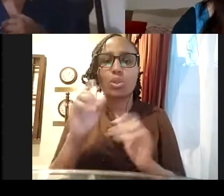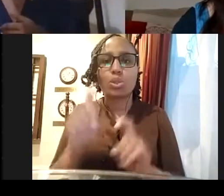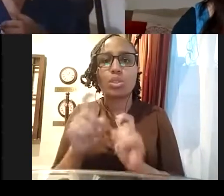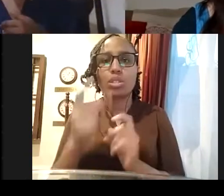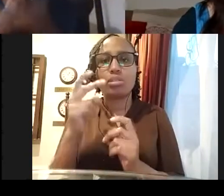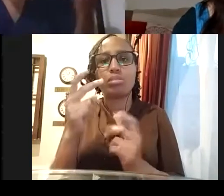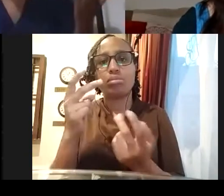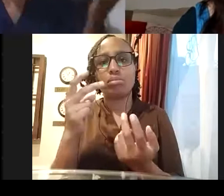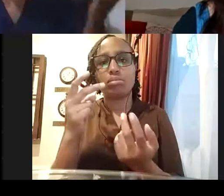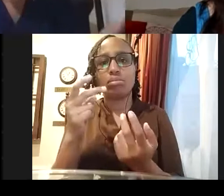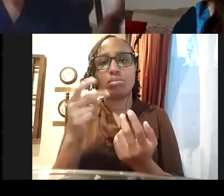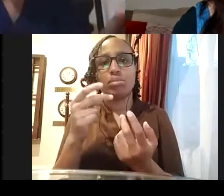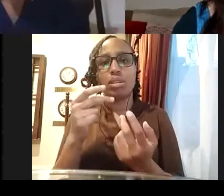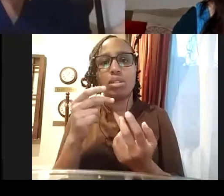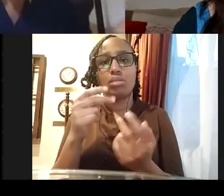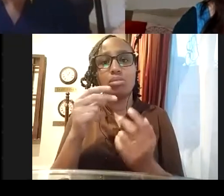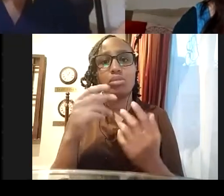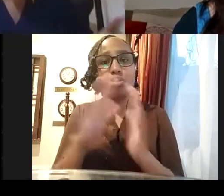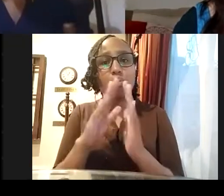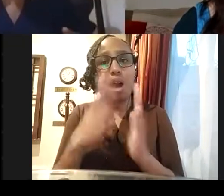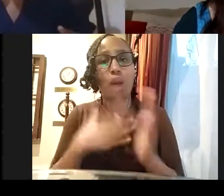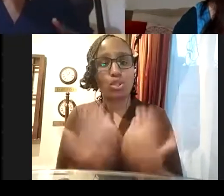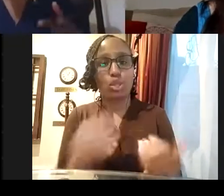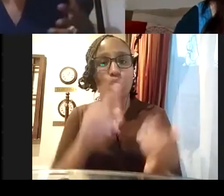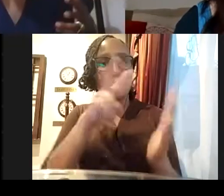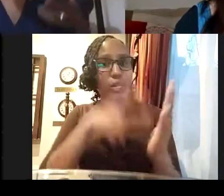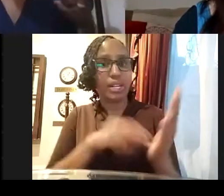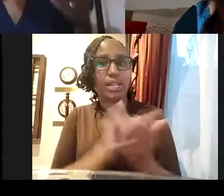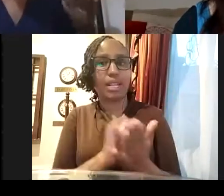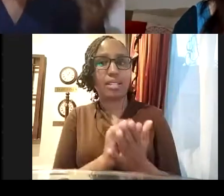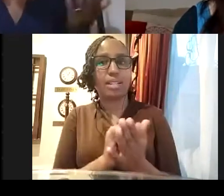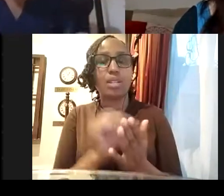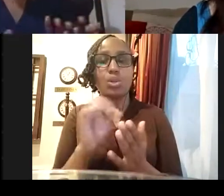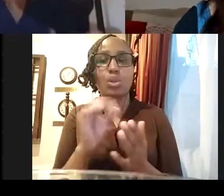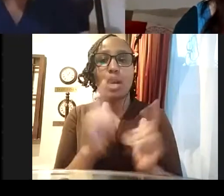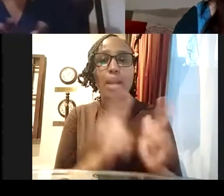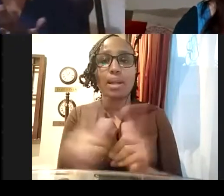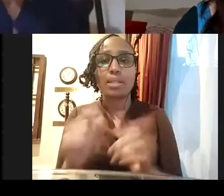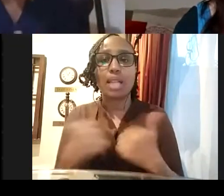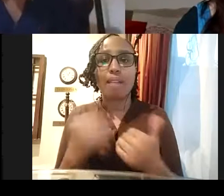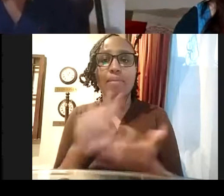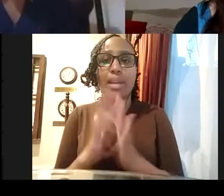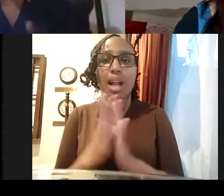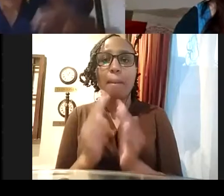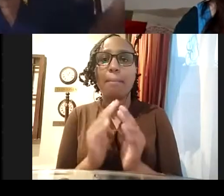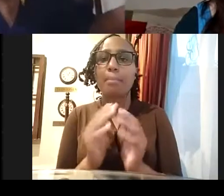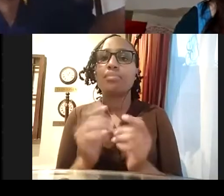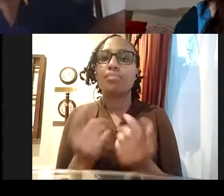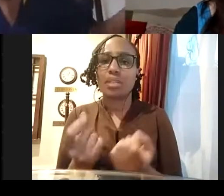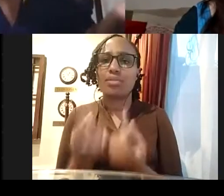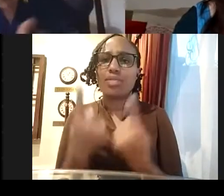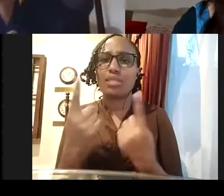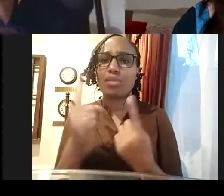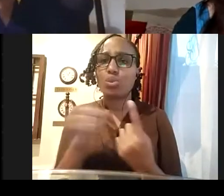read. And it's also why this festival is happening, because libraries will also become the places where these books are accessible to these people. When the